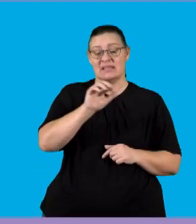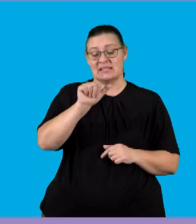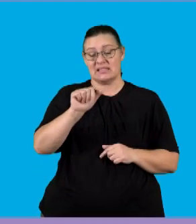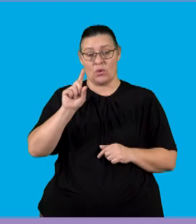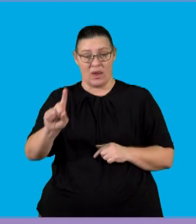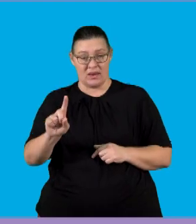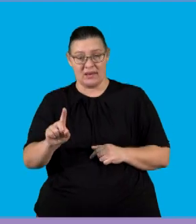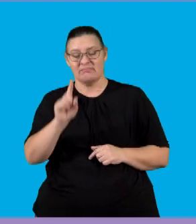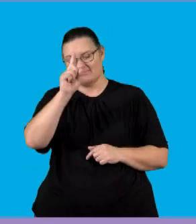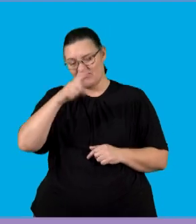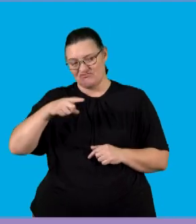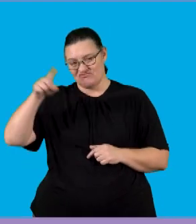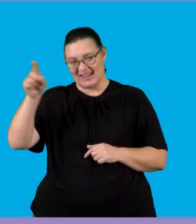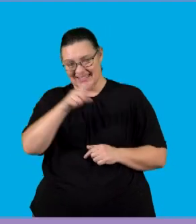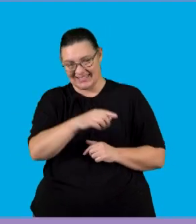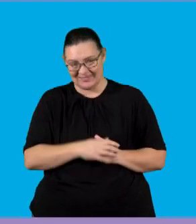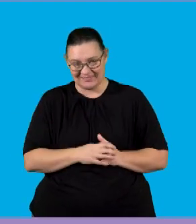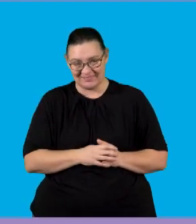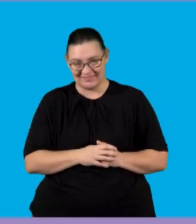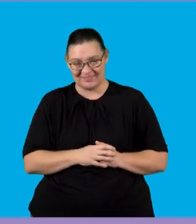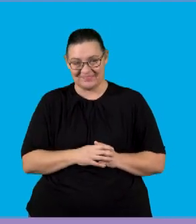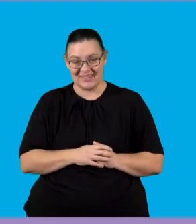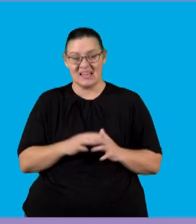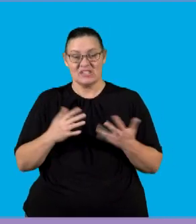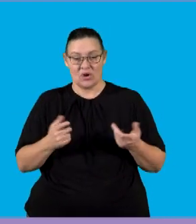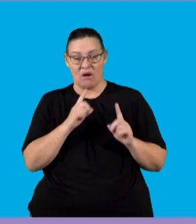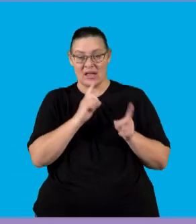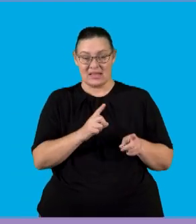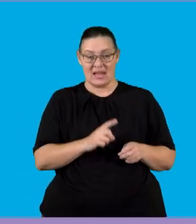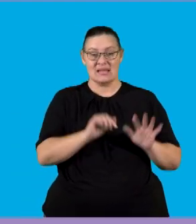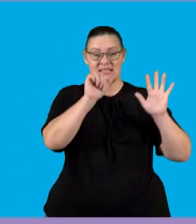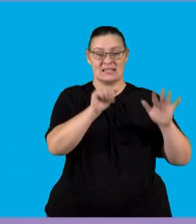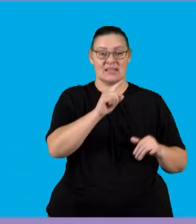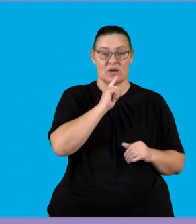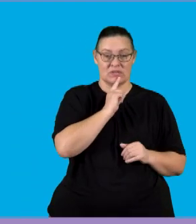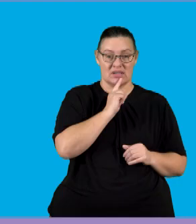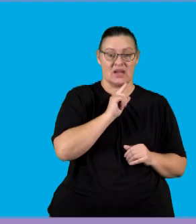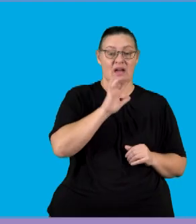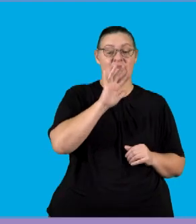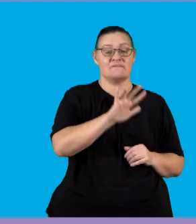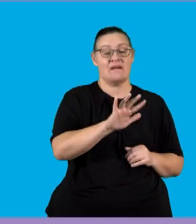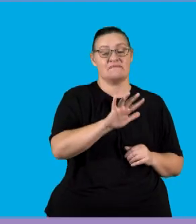6,561, then yes, you are correct. So our answer there is